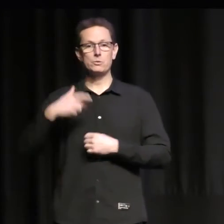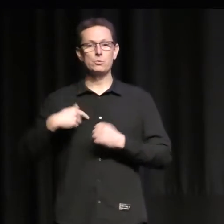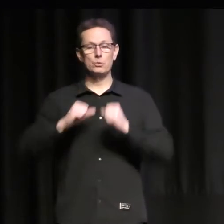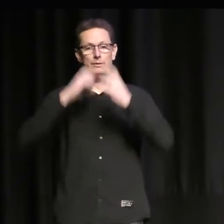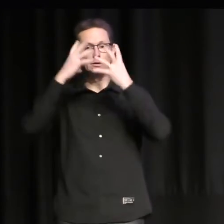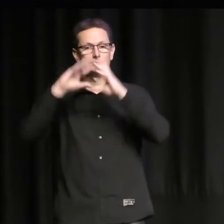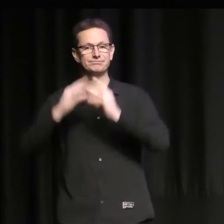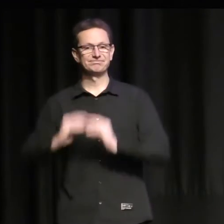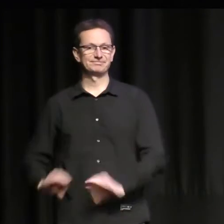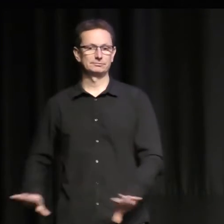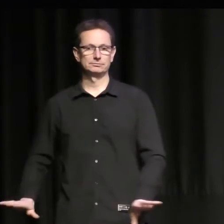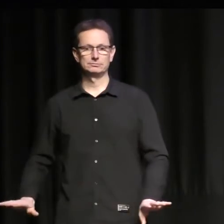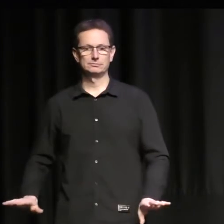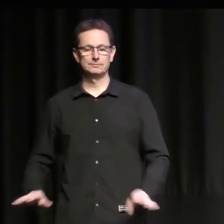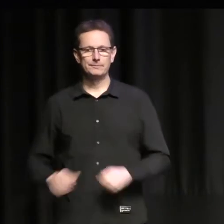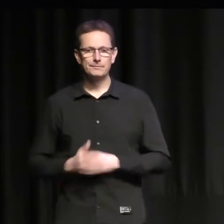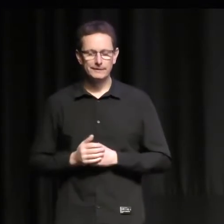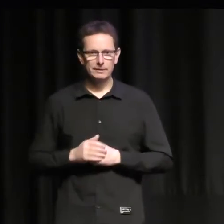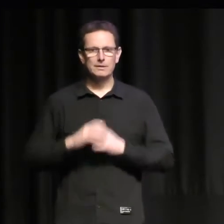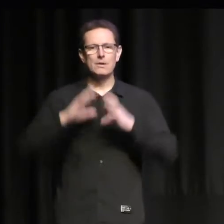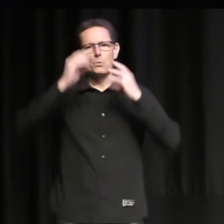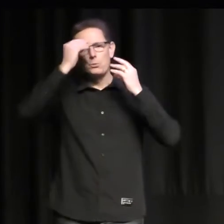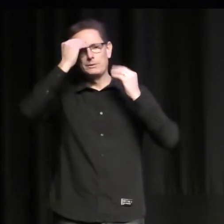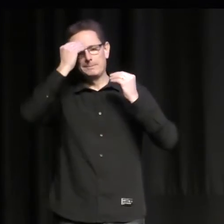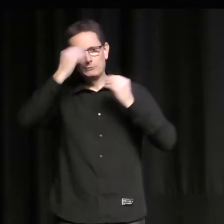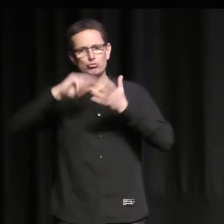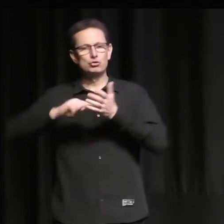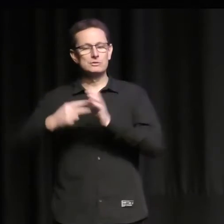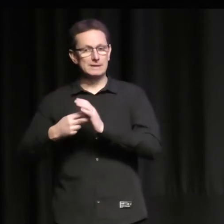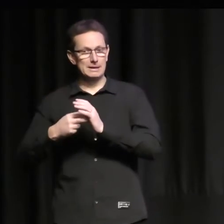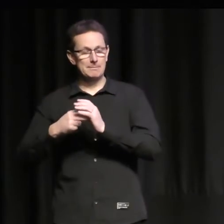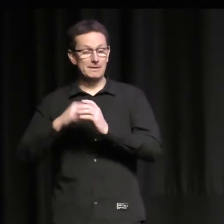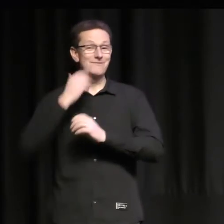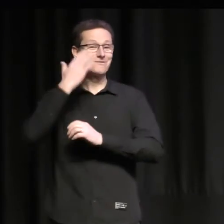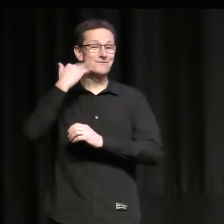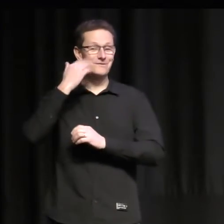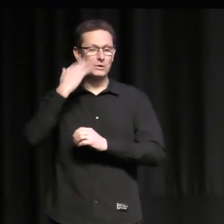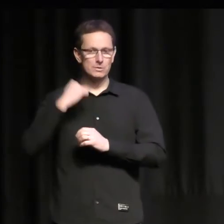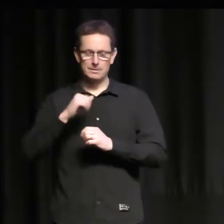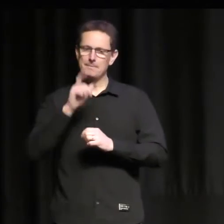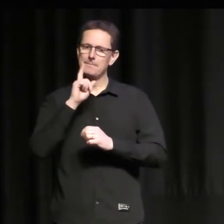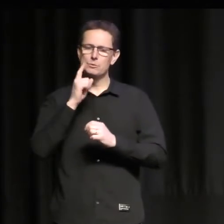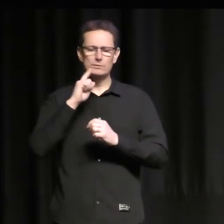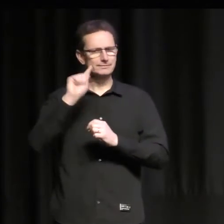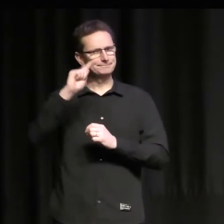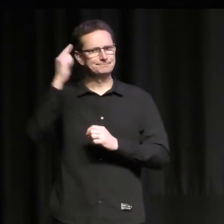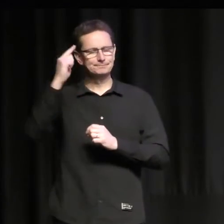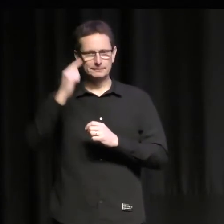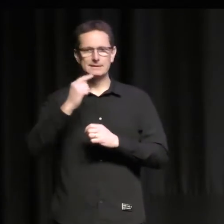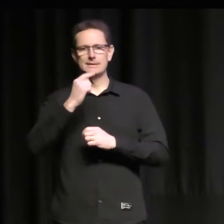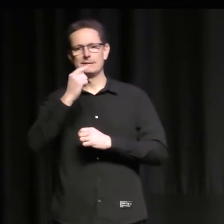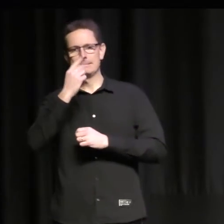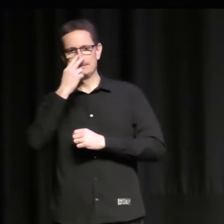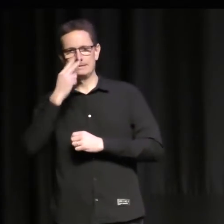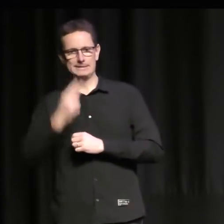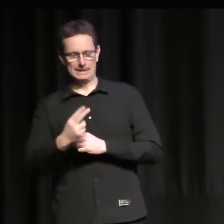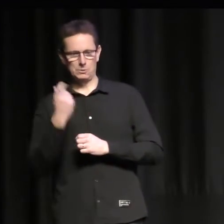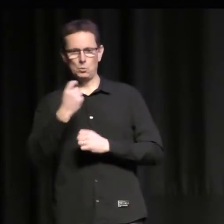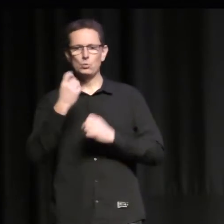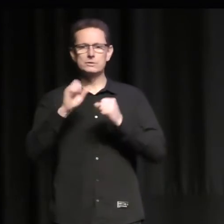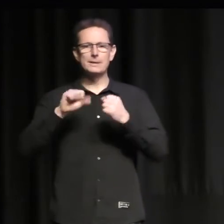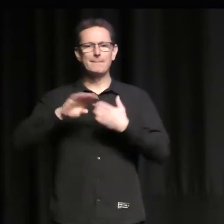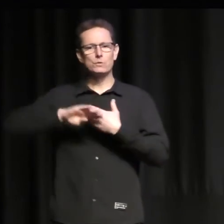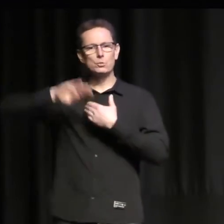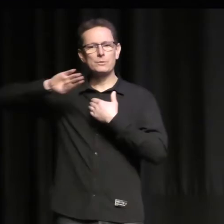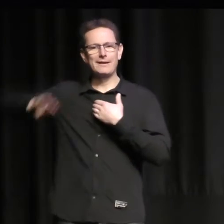Even more importantly, the education system used to be primarily conceived as something that stood outside